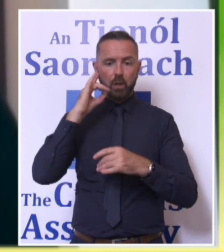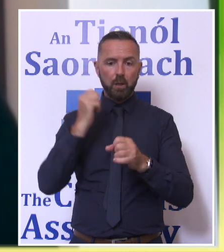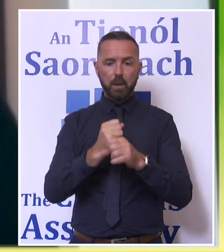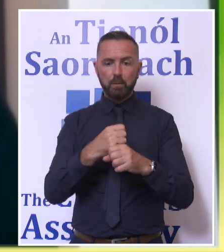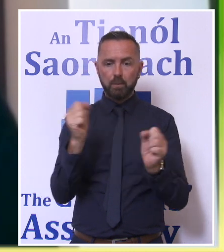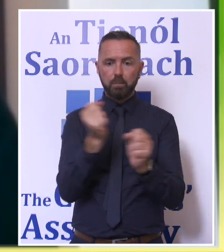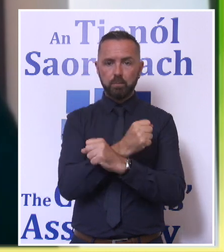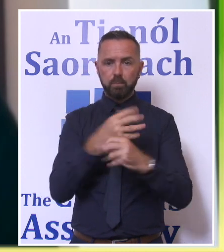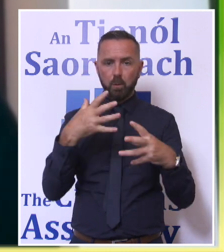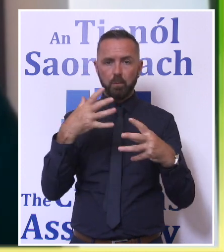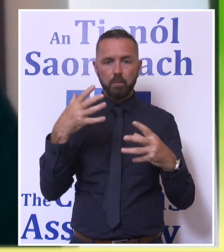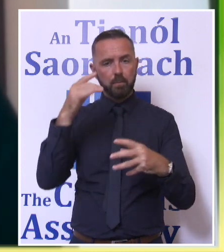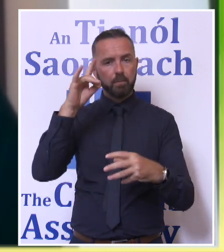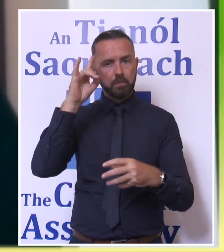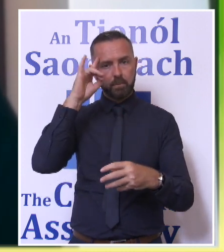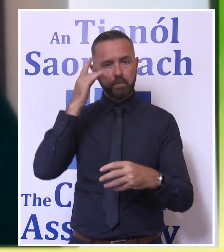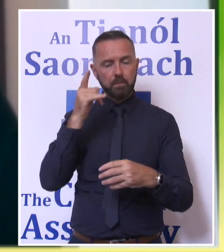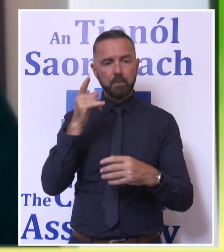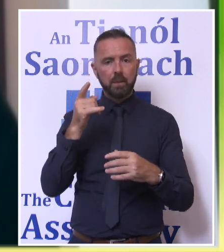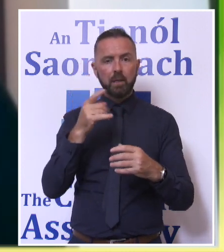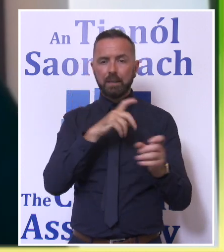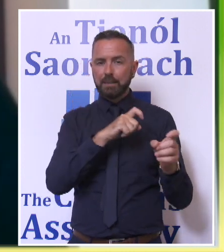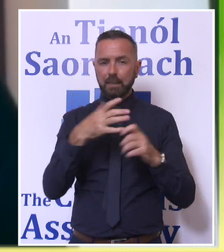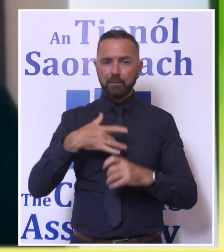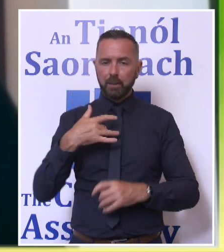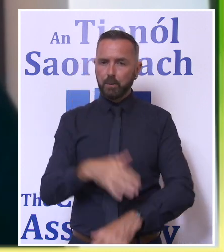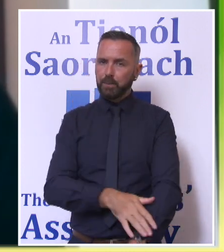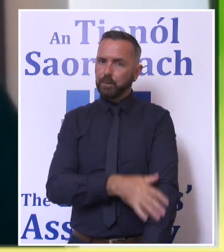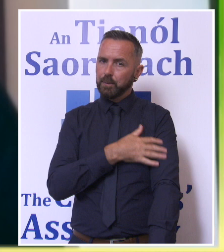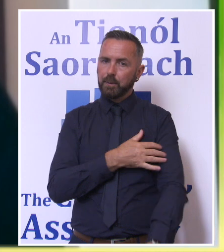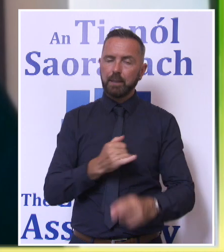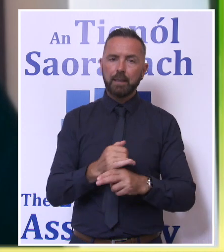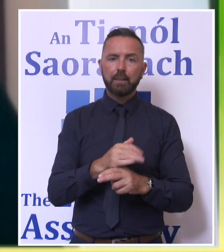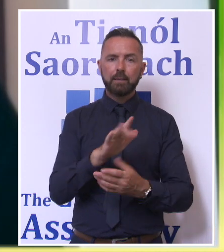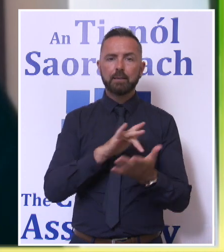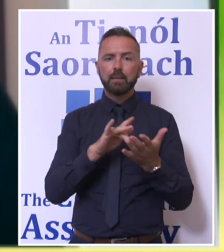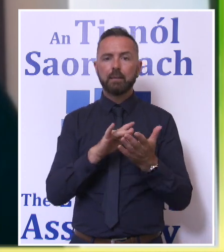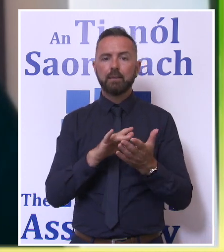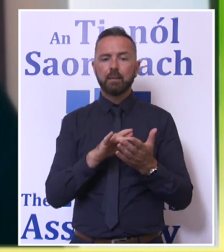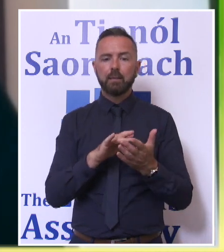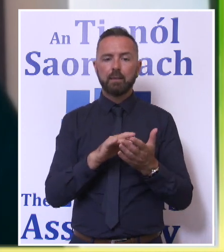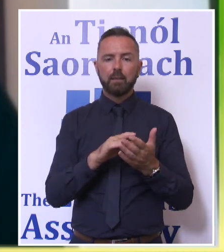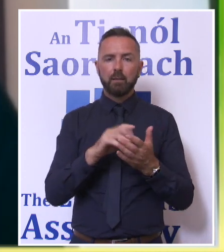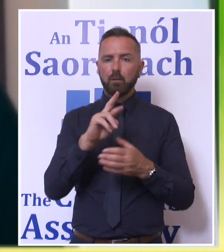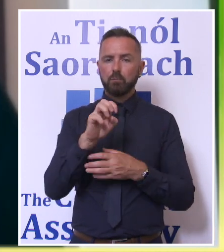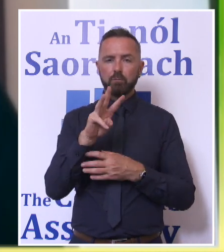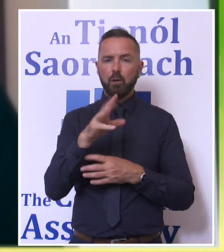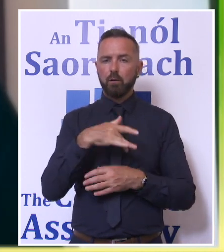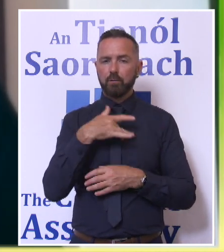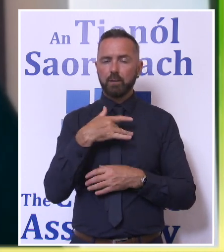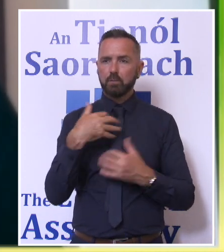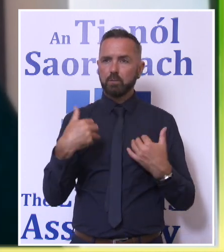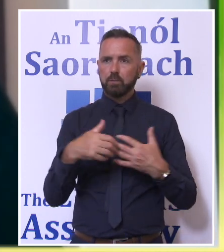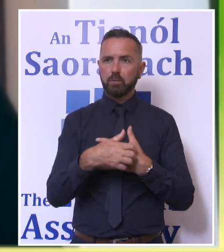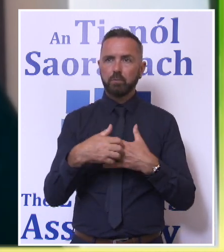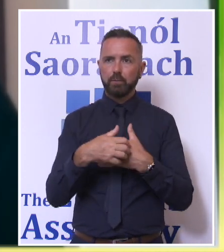And it's still something that, is raw here in our city, and it'll be a difficult day in Manchester yesterday. And it came not long after